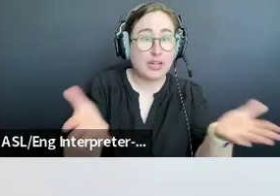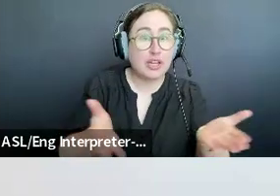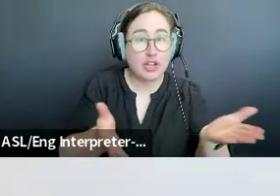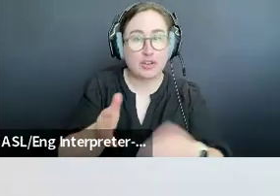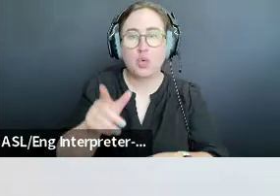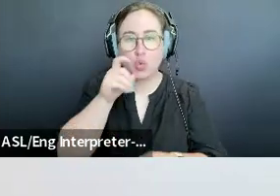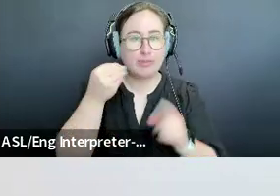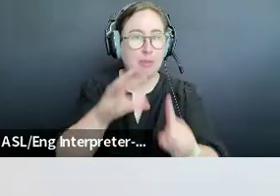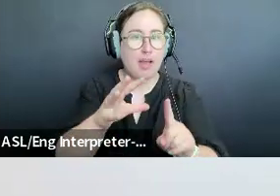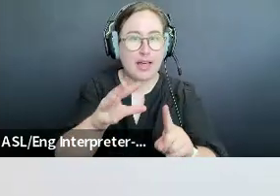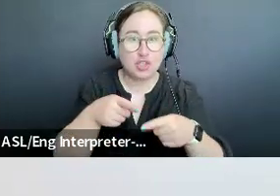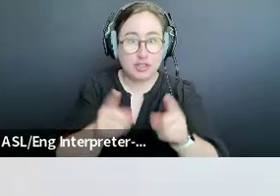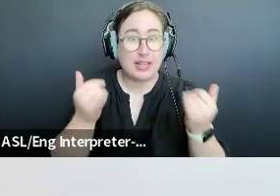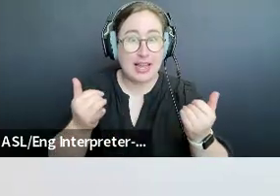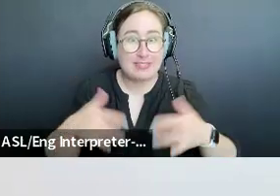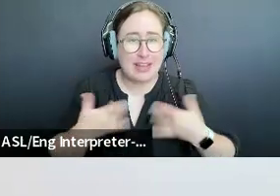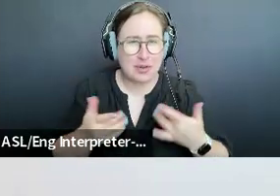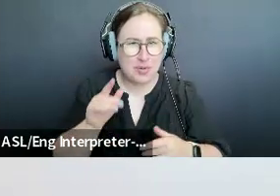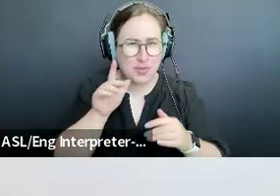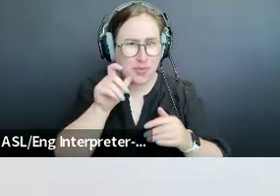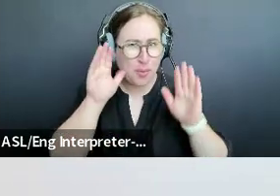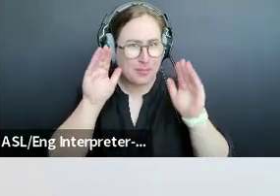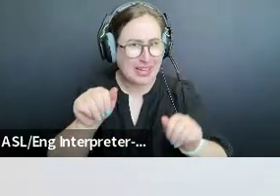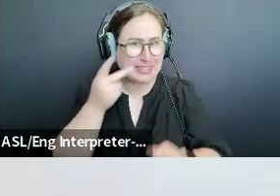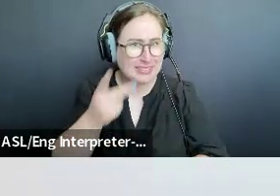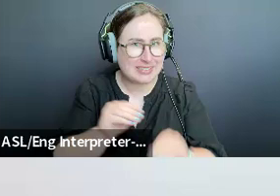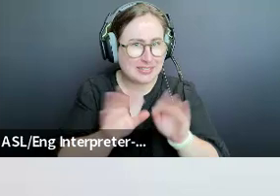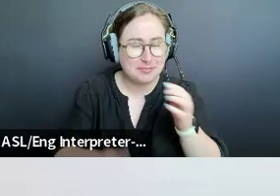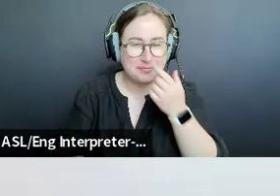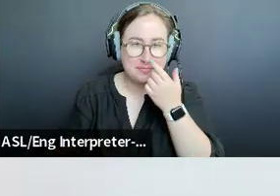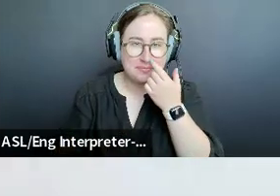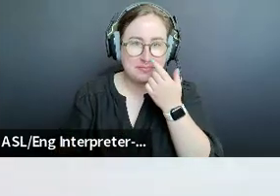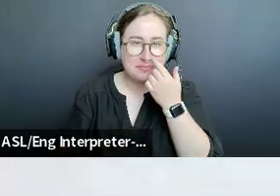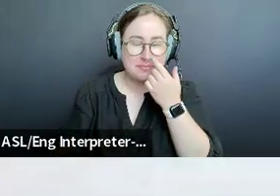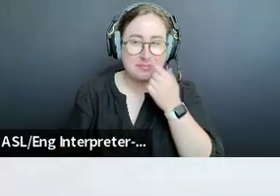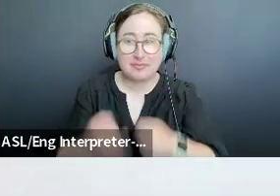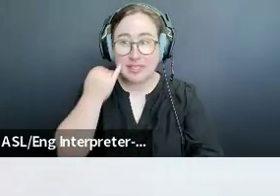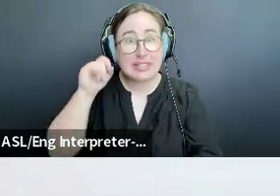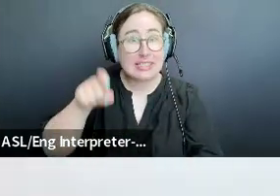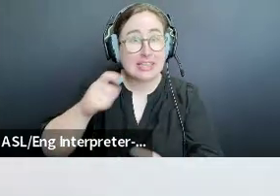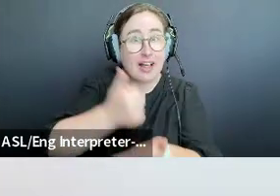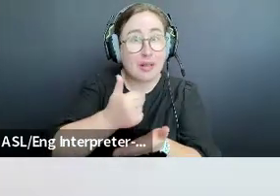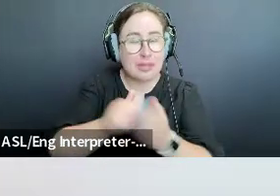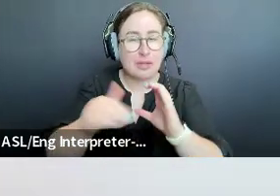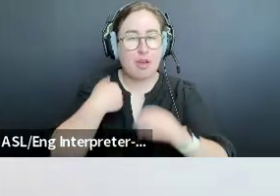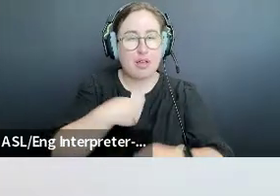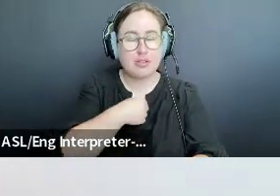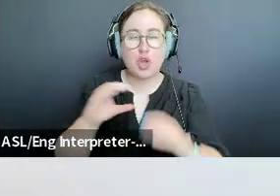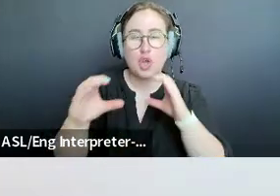be spotlit during today's event and who hopefully you're seeing right now. If you need assistance, please email us